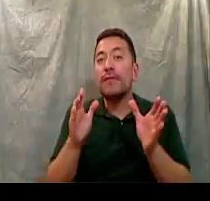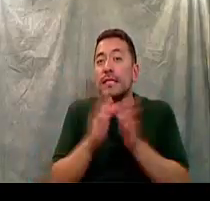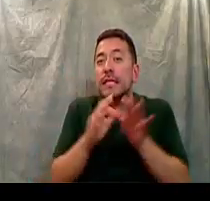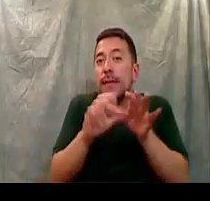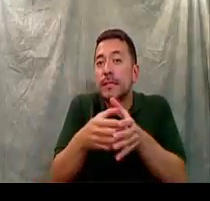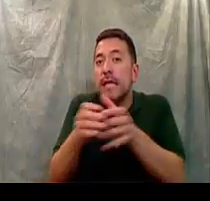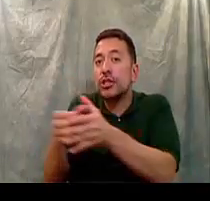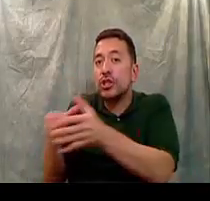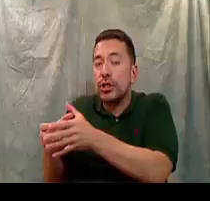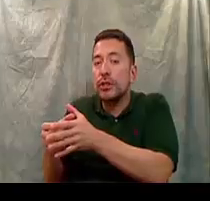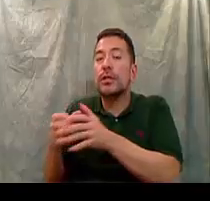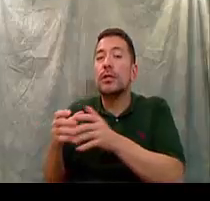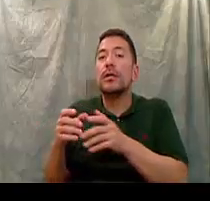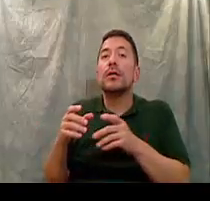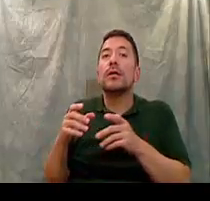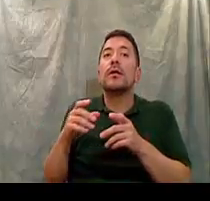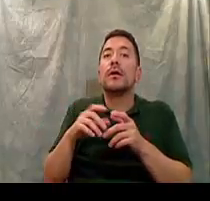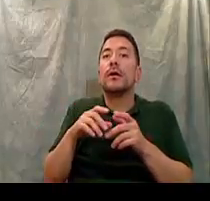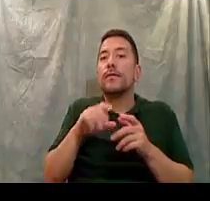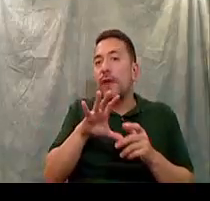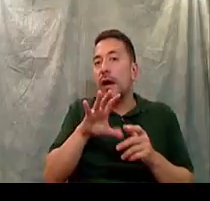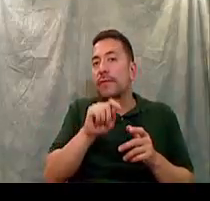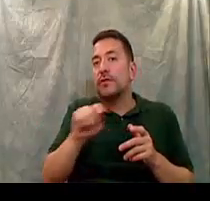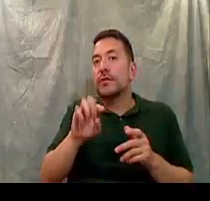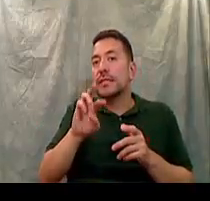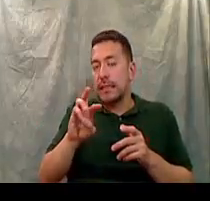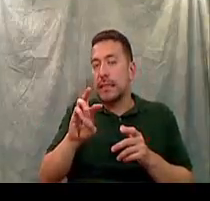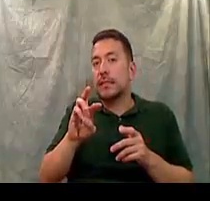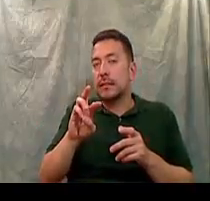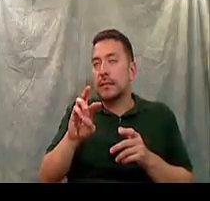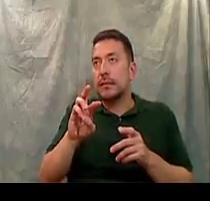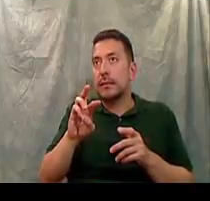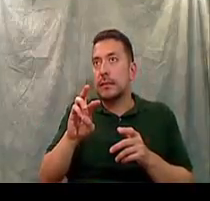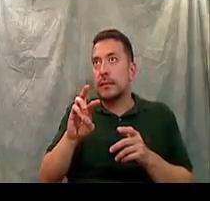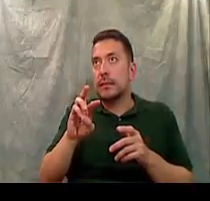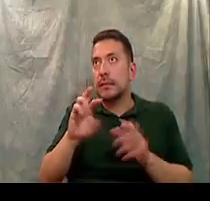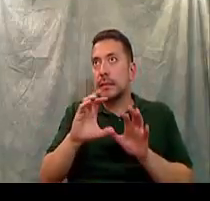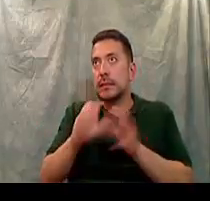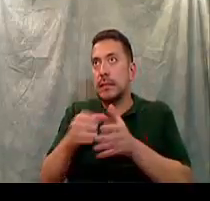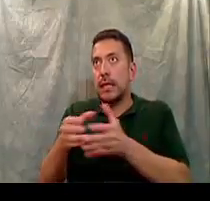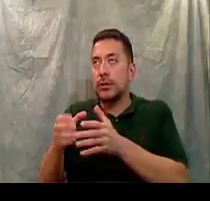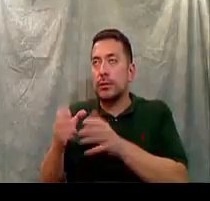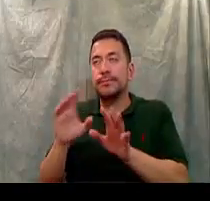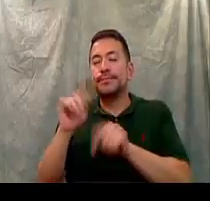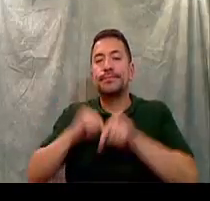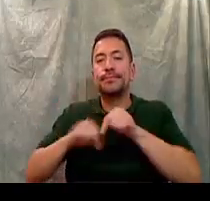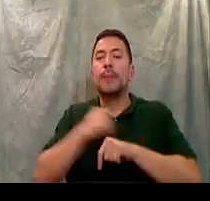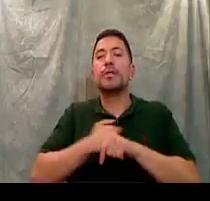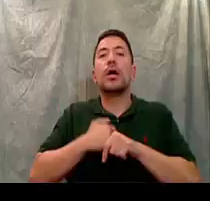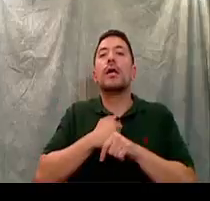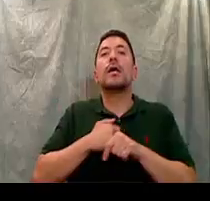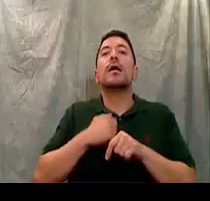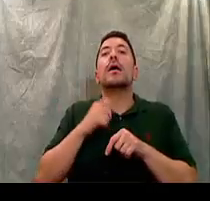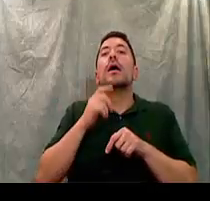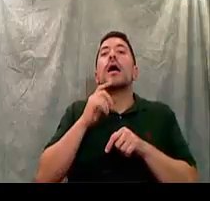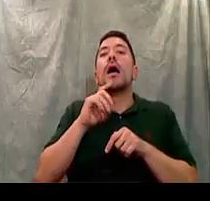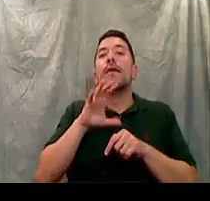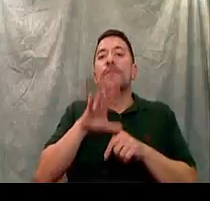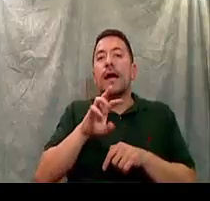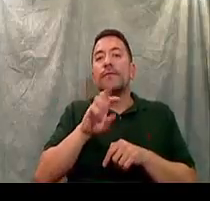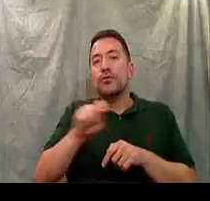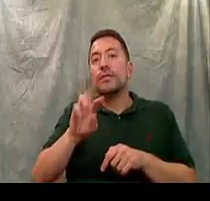across these 5 to 6 subsections, and then, what are some big ideas that you're going to lay out across these 5 to